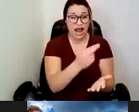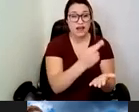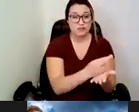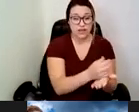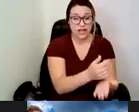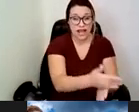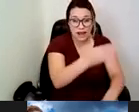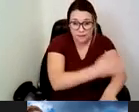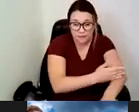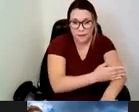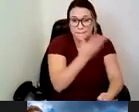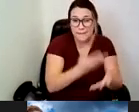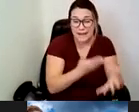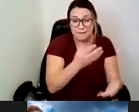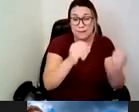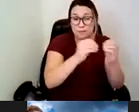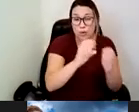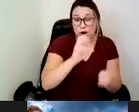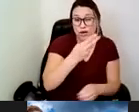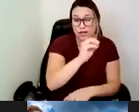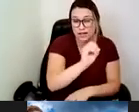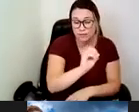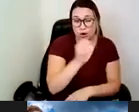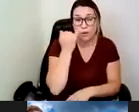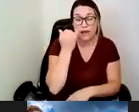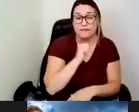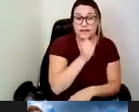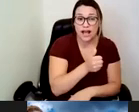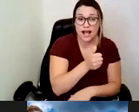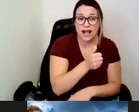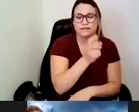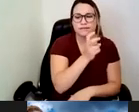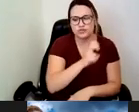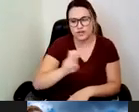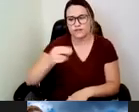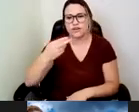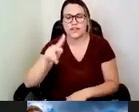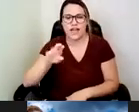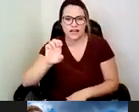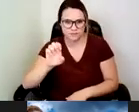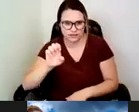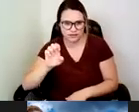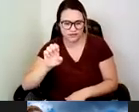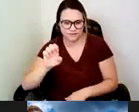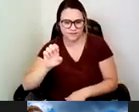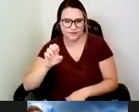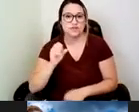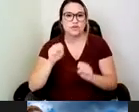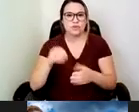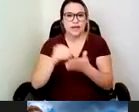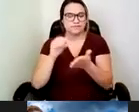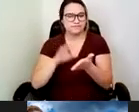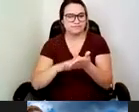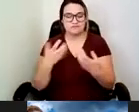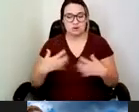fail, I'll go then to hospice. So you can even put in if their feelings, I don't want to come back to the hospital anymore